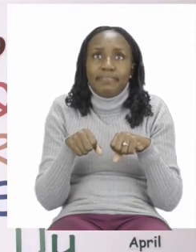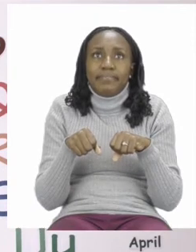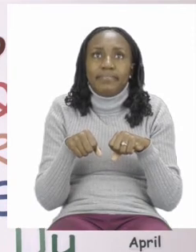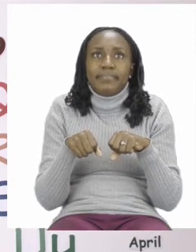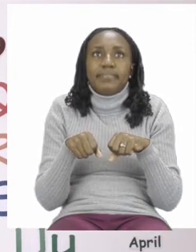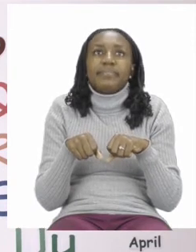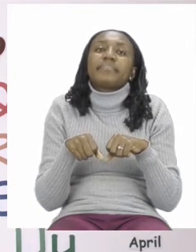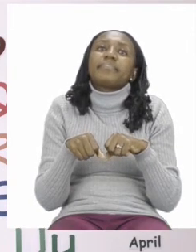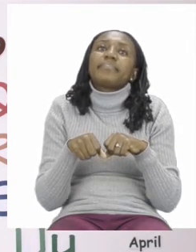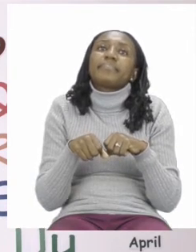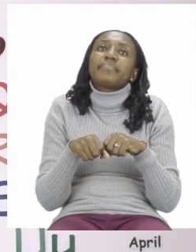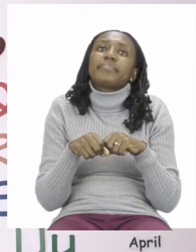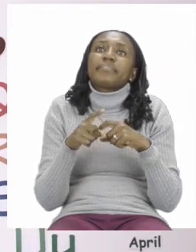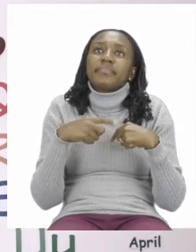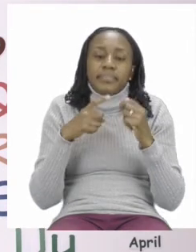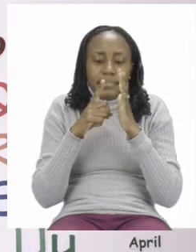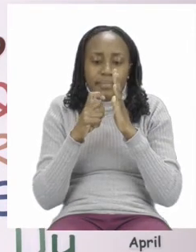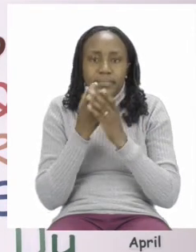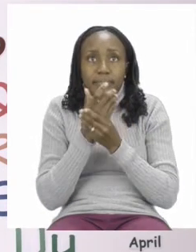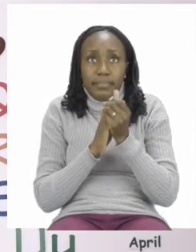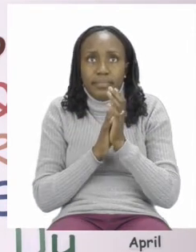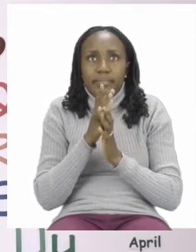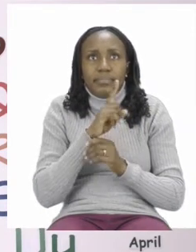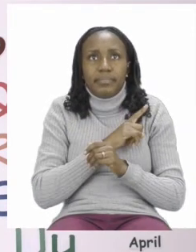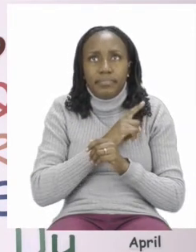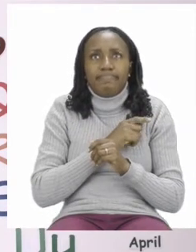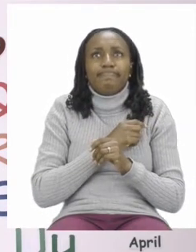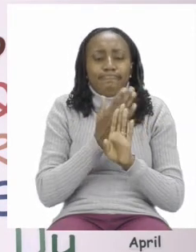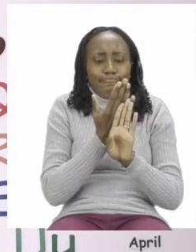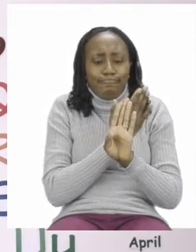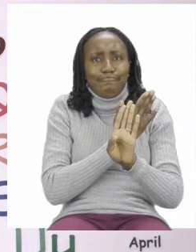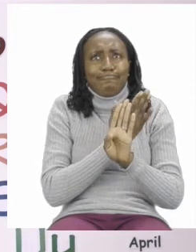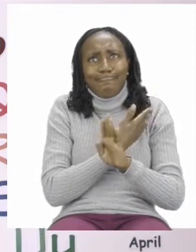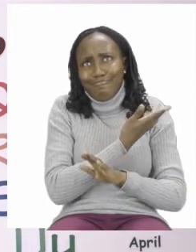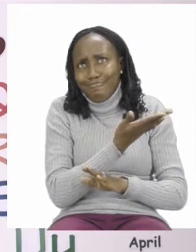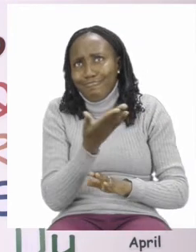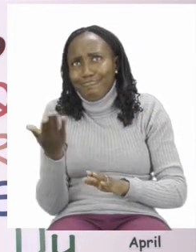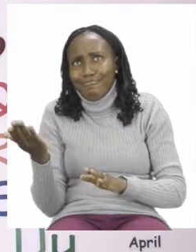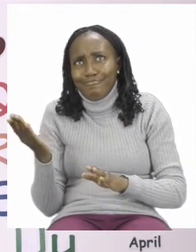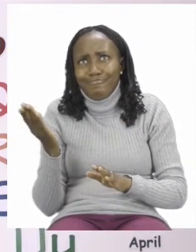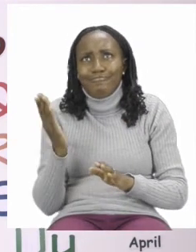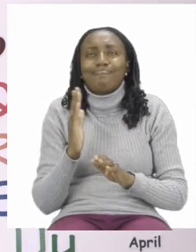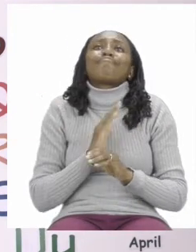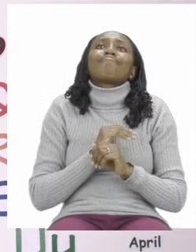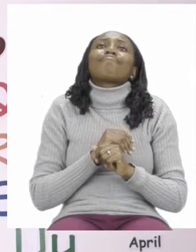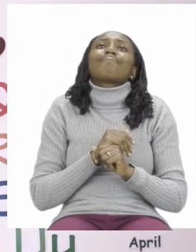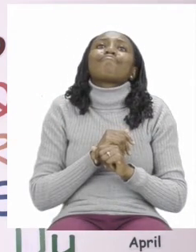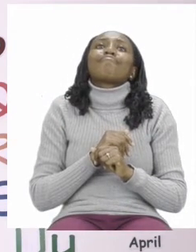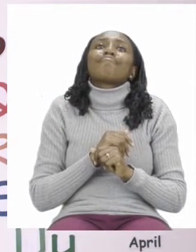Remember, we sanitize to try and keep not just ourselves, but everyone around us safe.